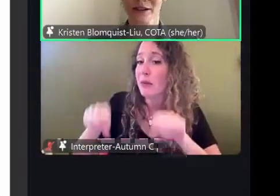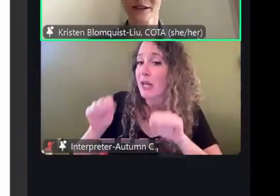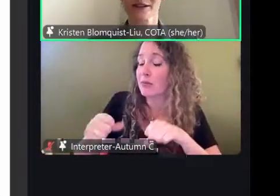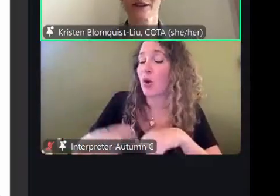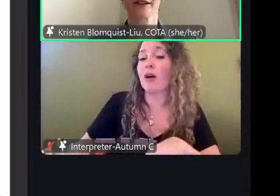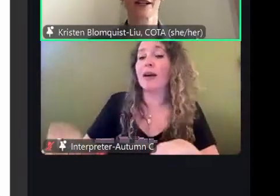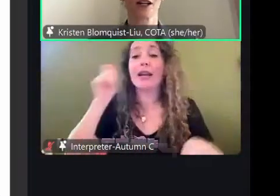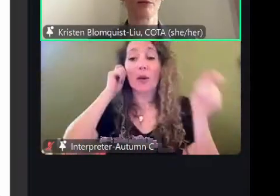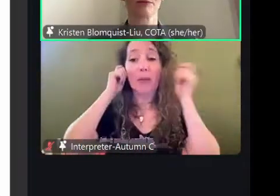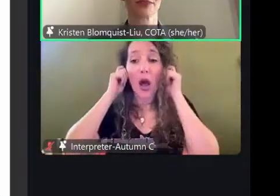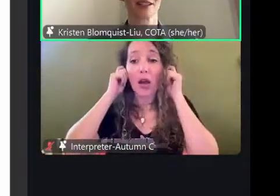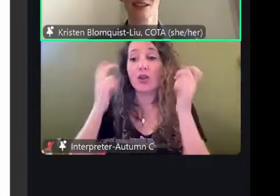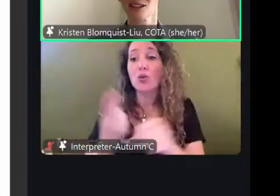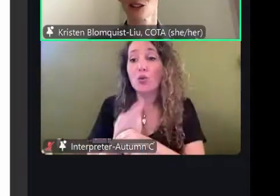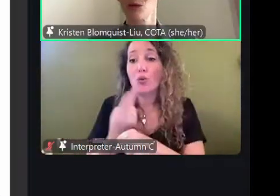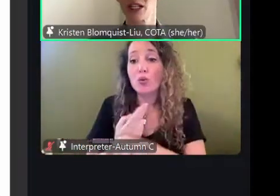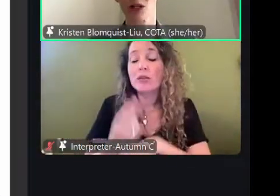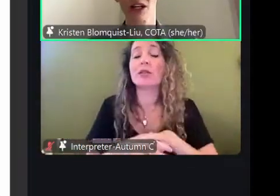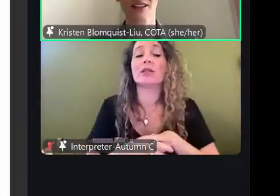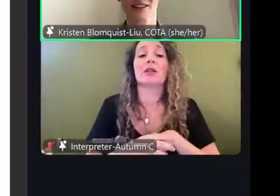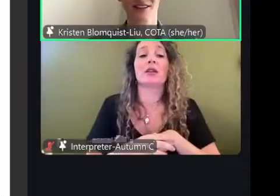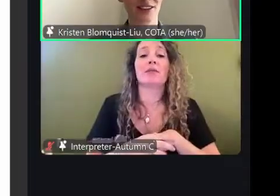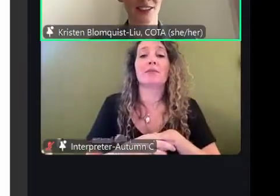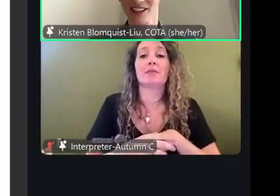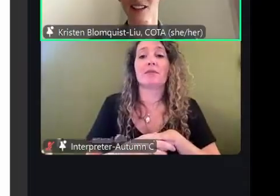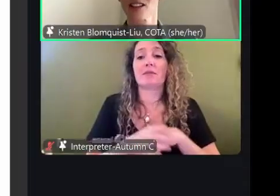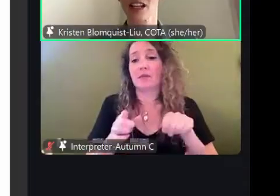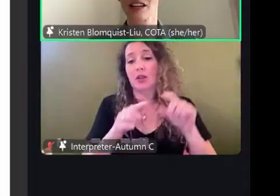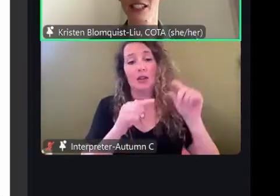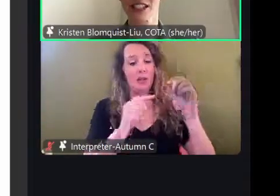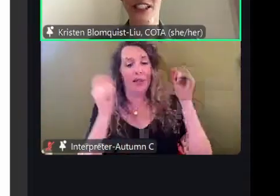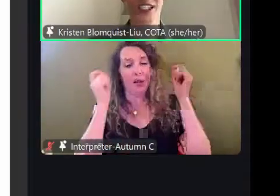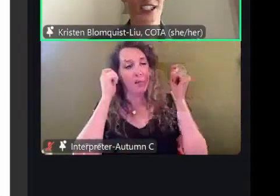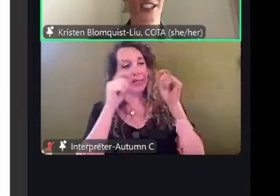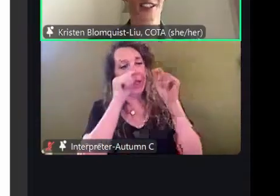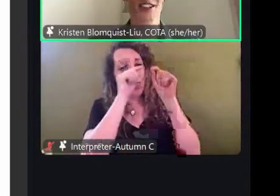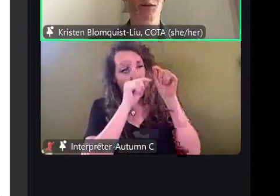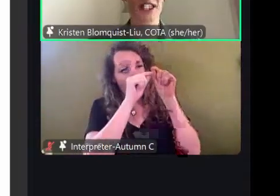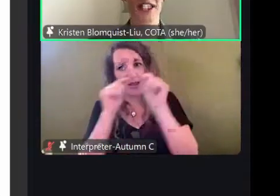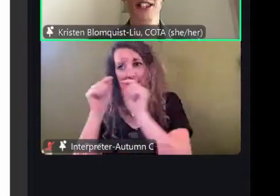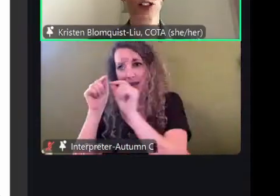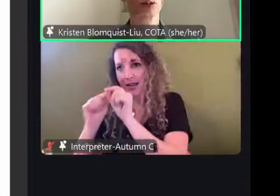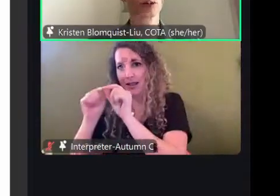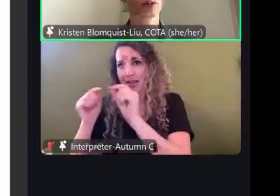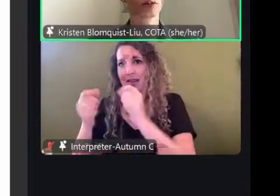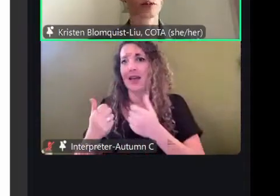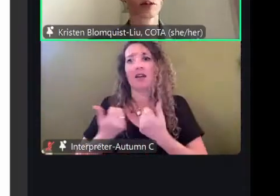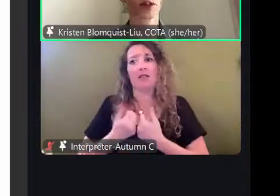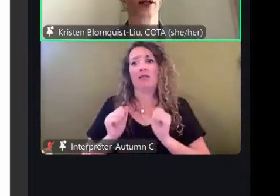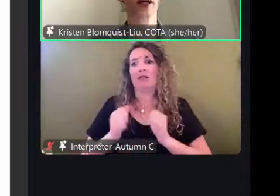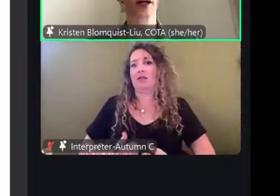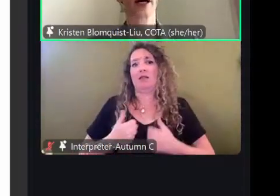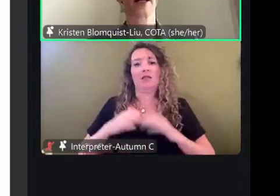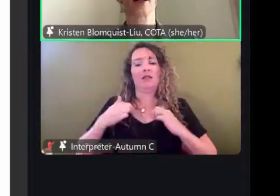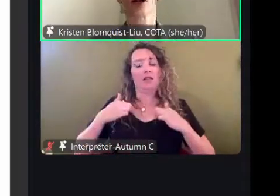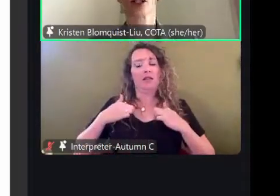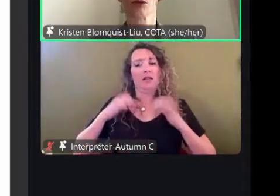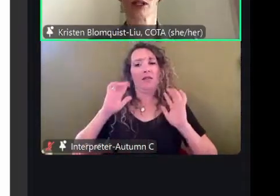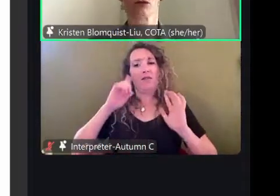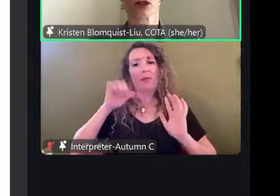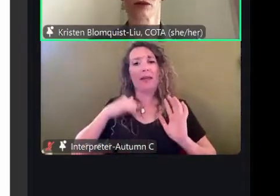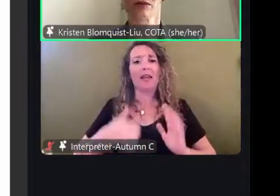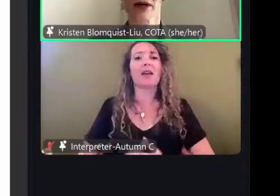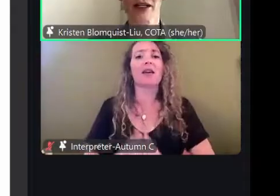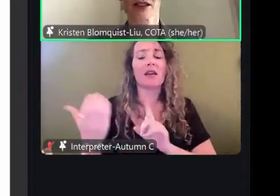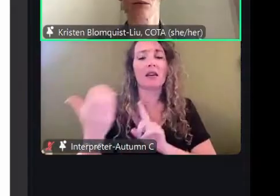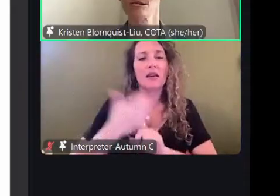earplug uses, the loop earplugs, those are like a lifesaver for me. And then also